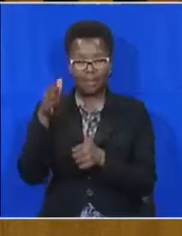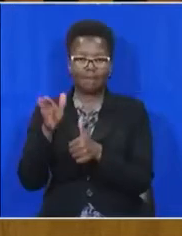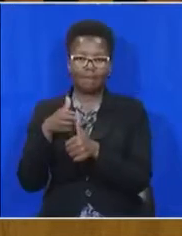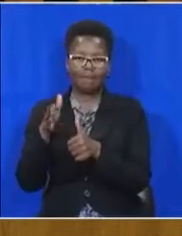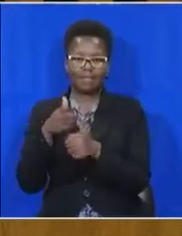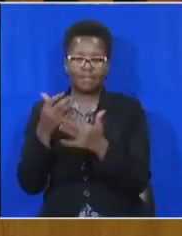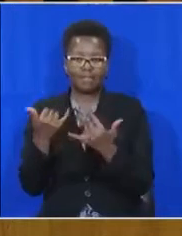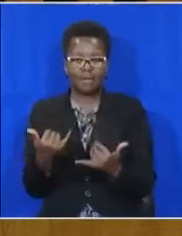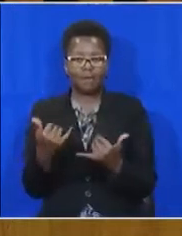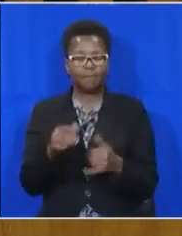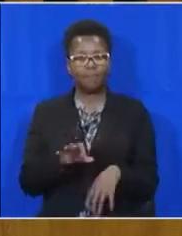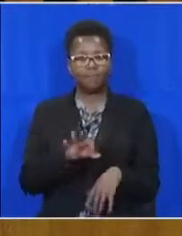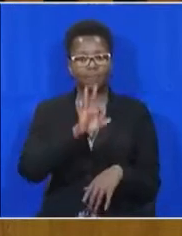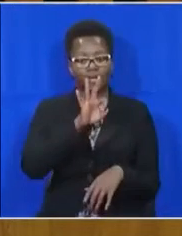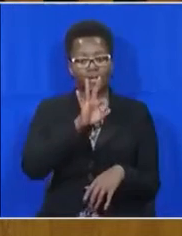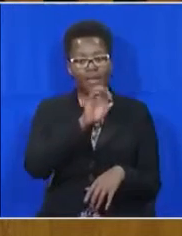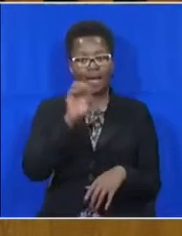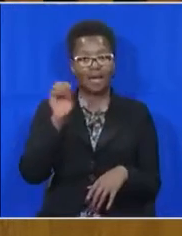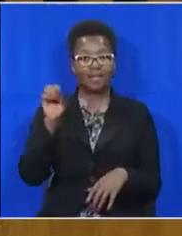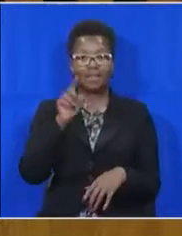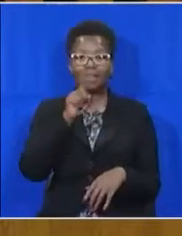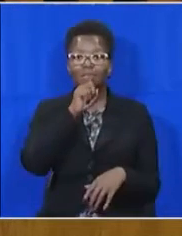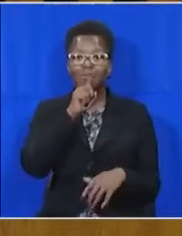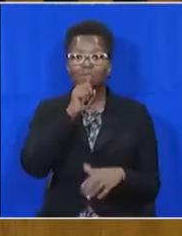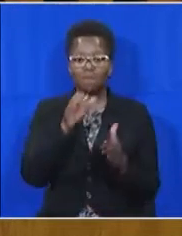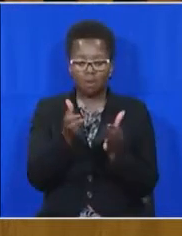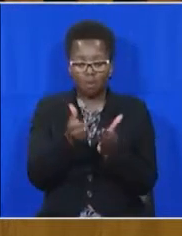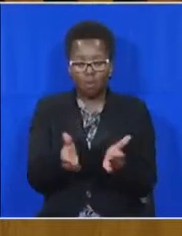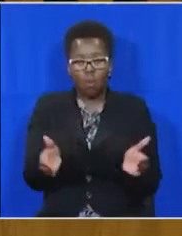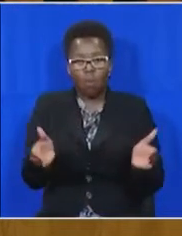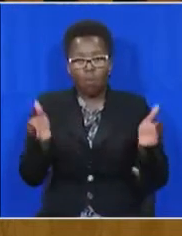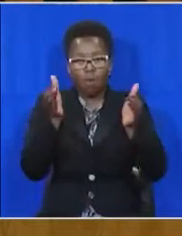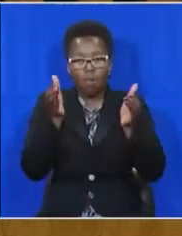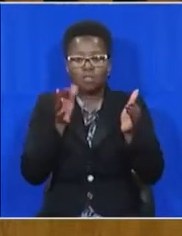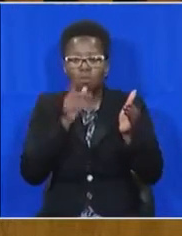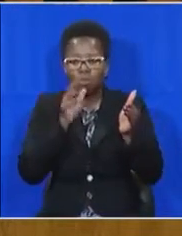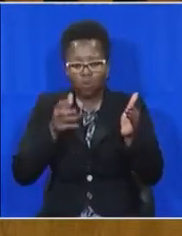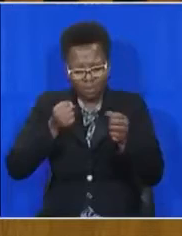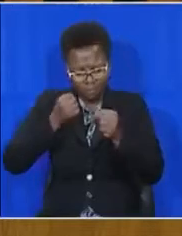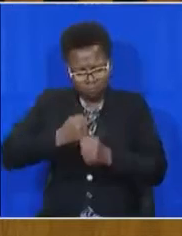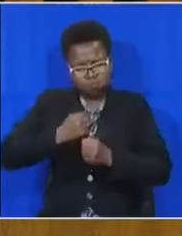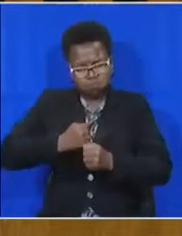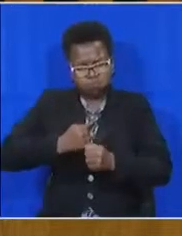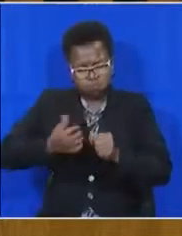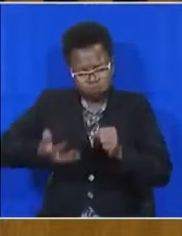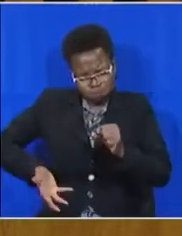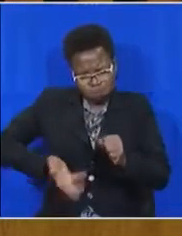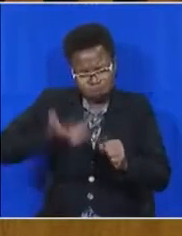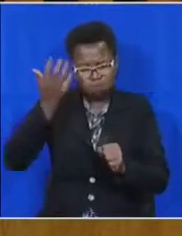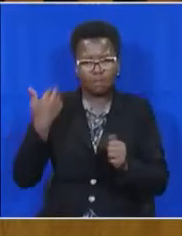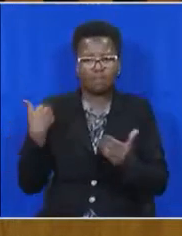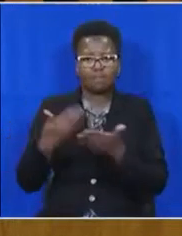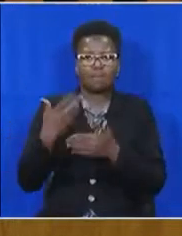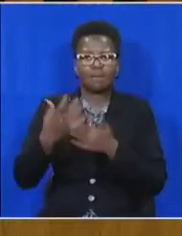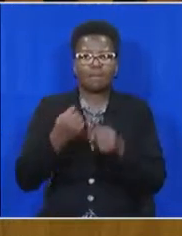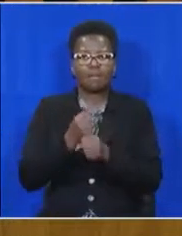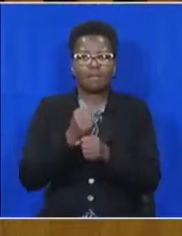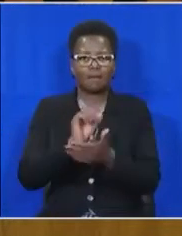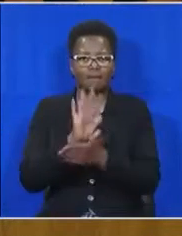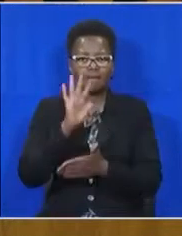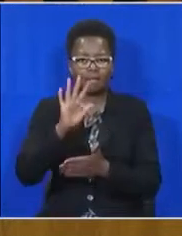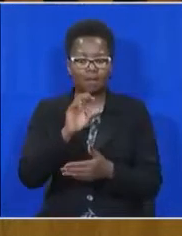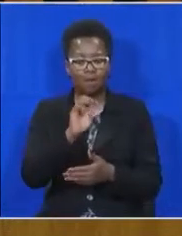some 300,000 wells drilled and fracked, most of them in the last 15 years. It has found large quantities of oil and